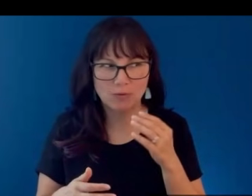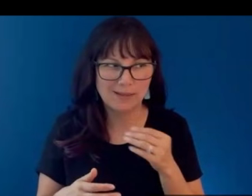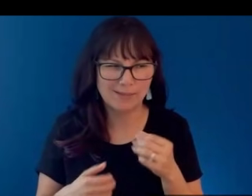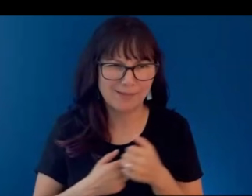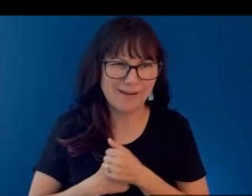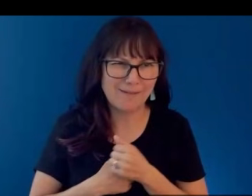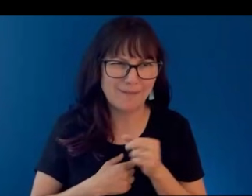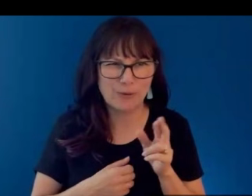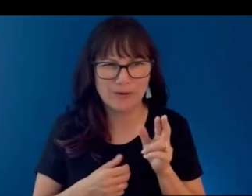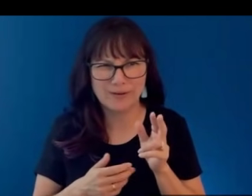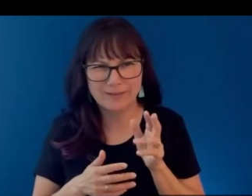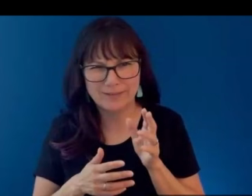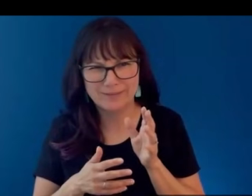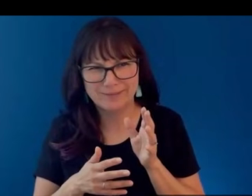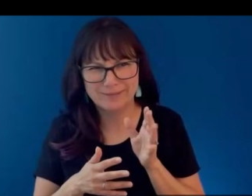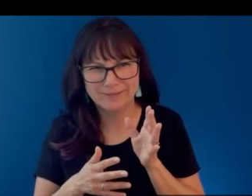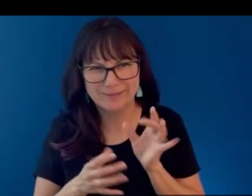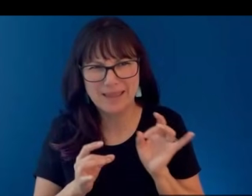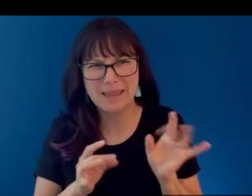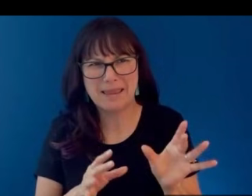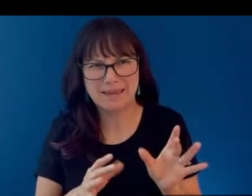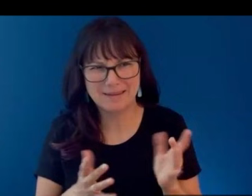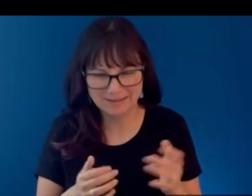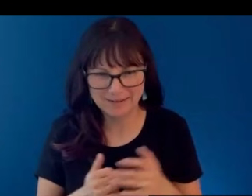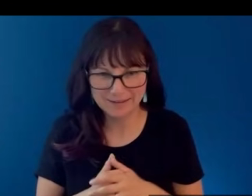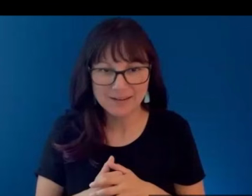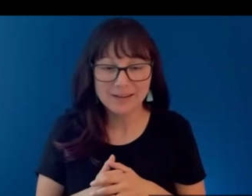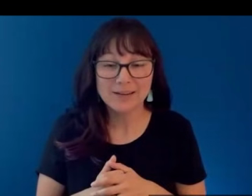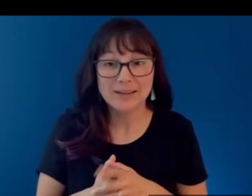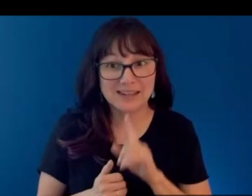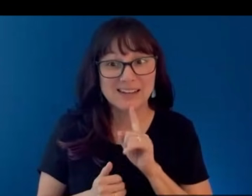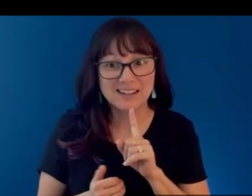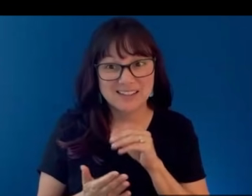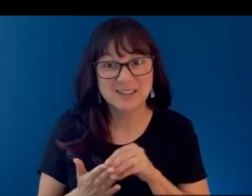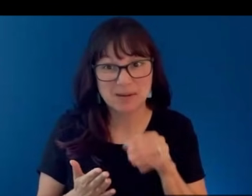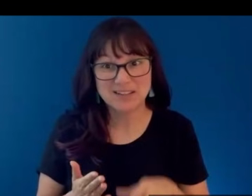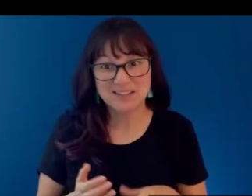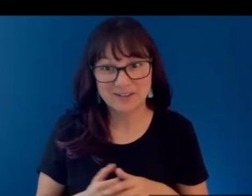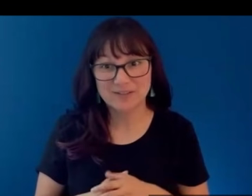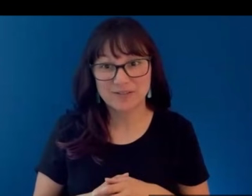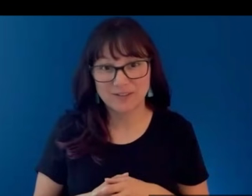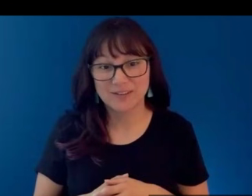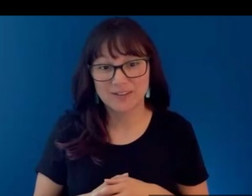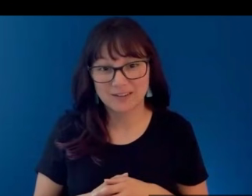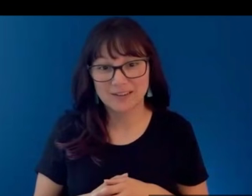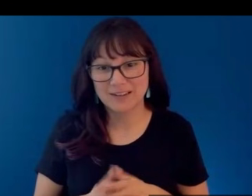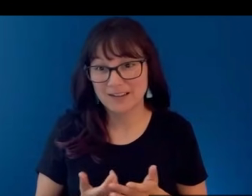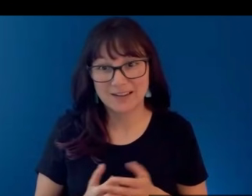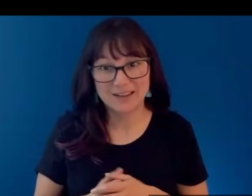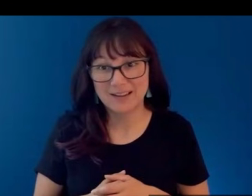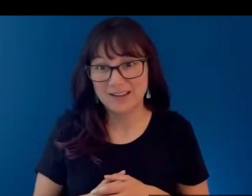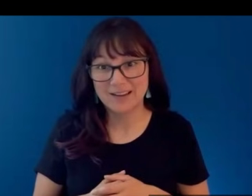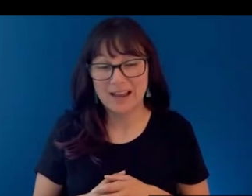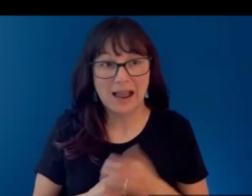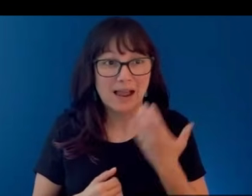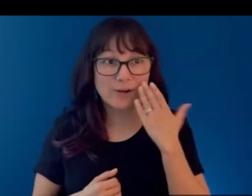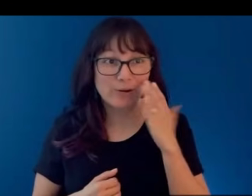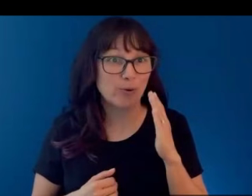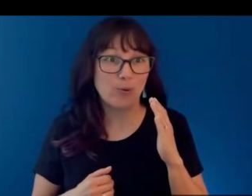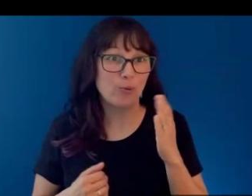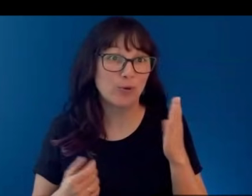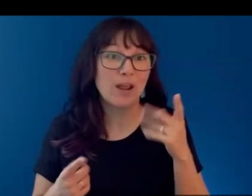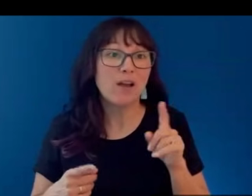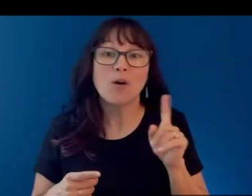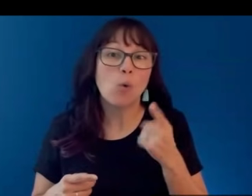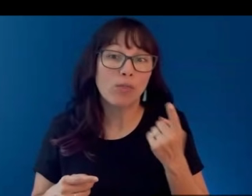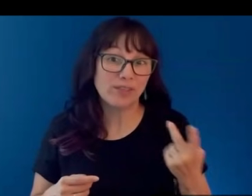hate. Yeah, and it is expensive. I mean, I don't know, what would happen. There are